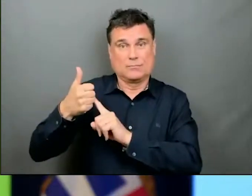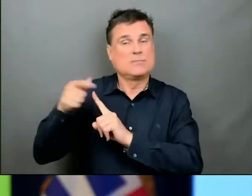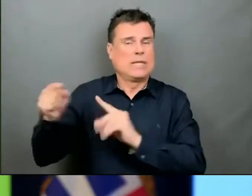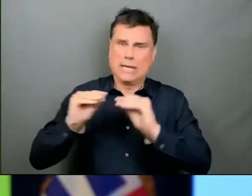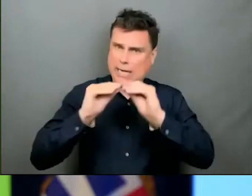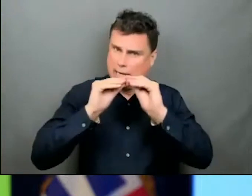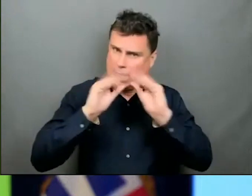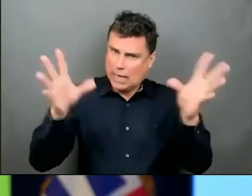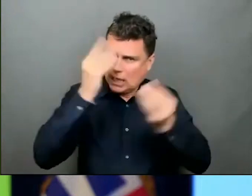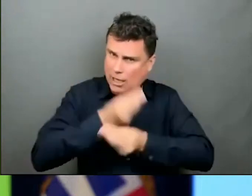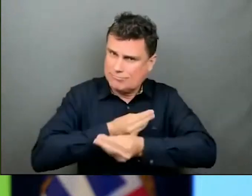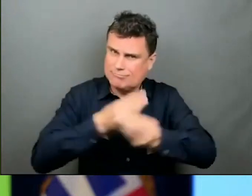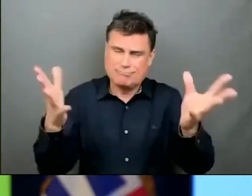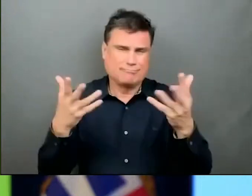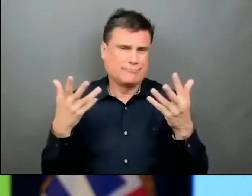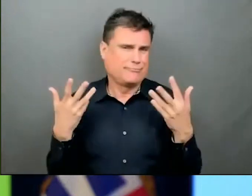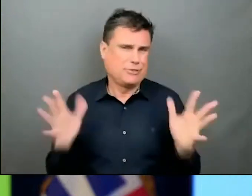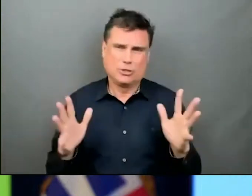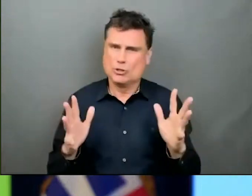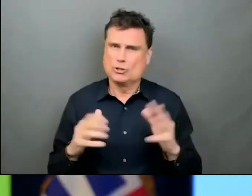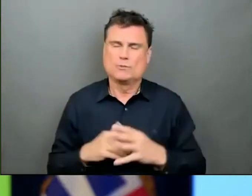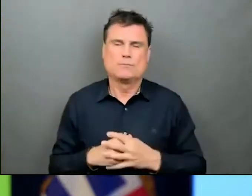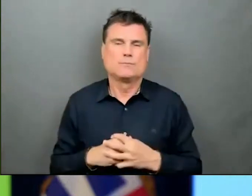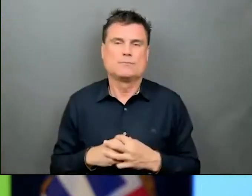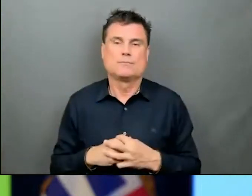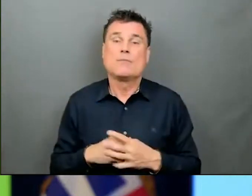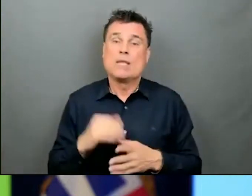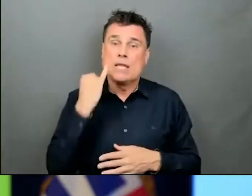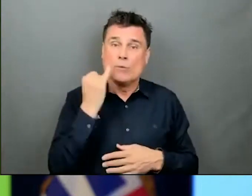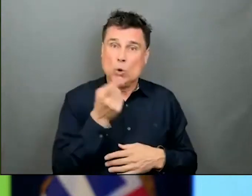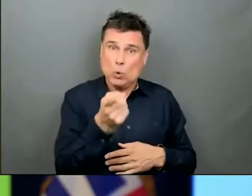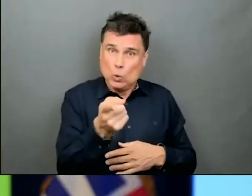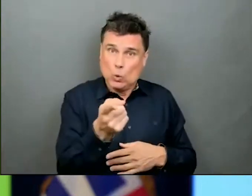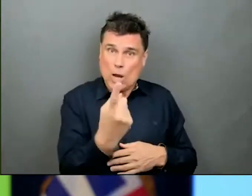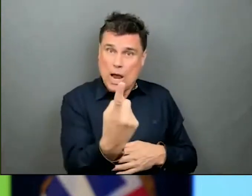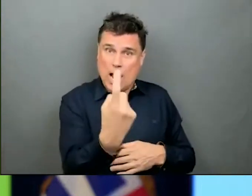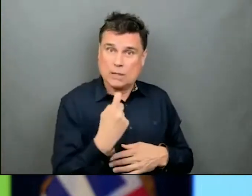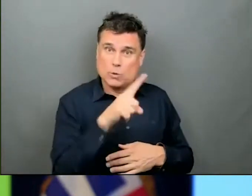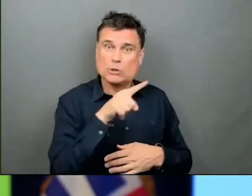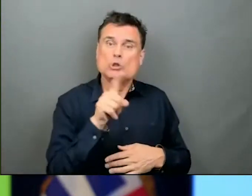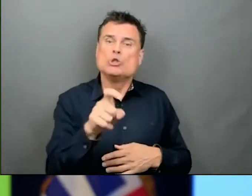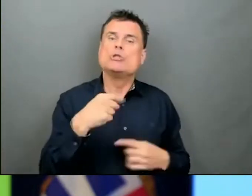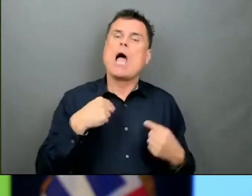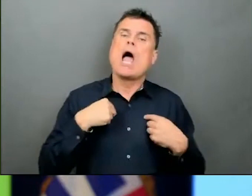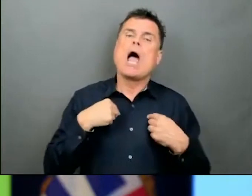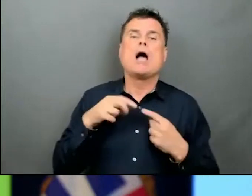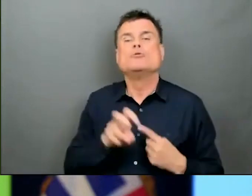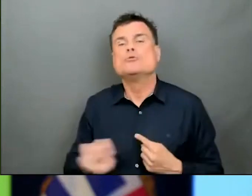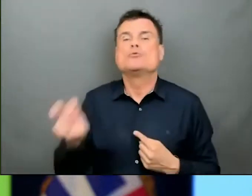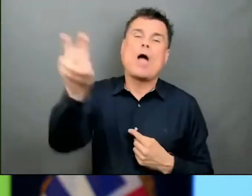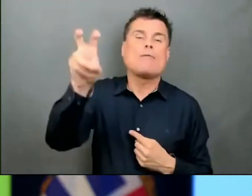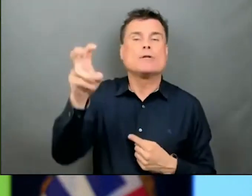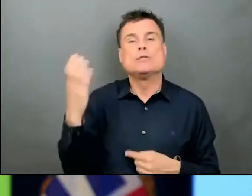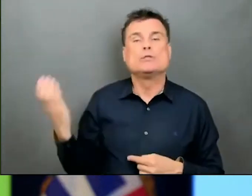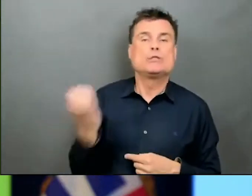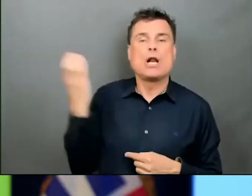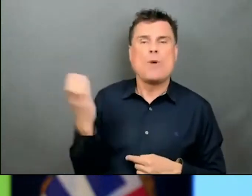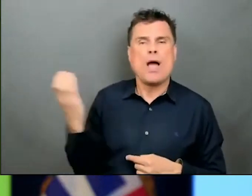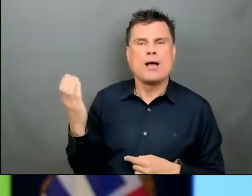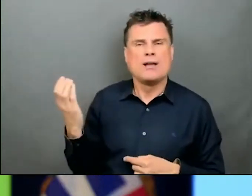clear and pretty straightforward. That is, if you really have to ask, should I go out to Chilliwack? The answer is no, you shouldn't. If you live in